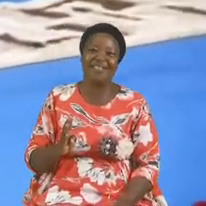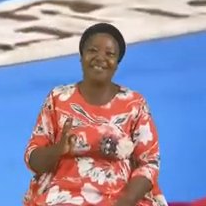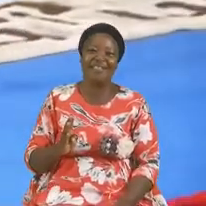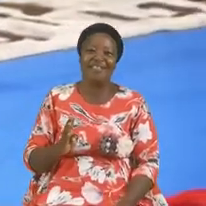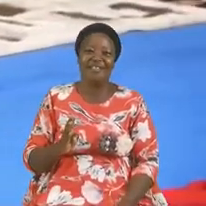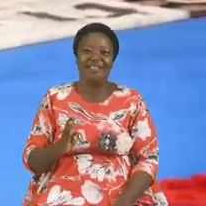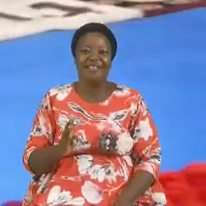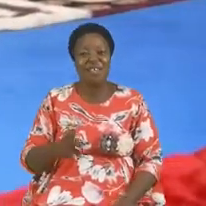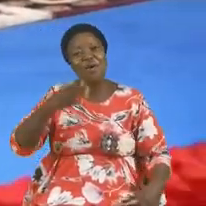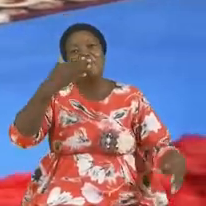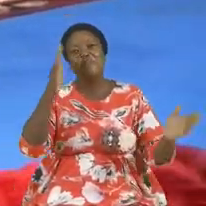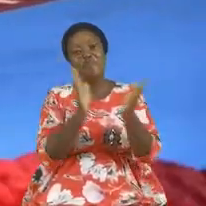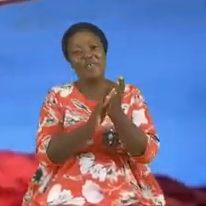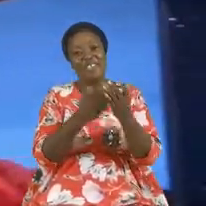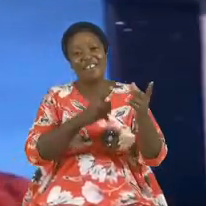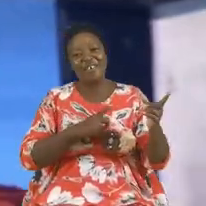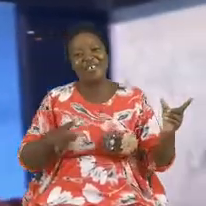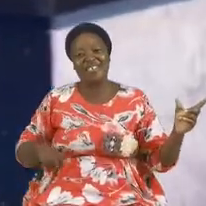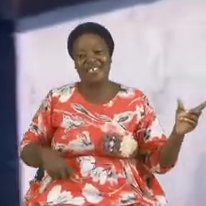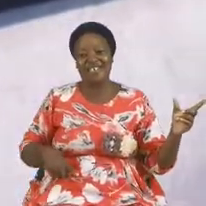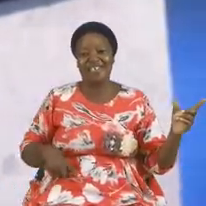God bless you. Thank you.